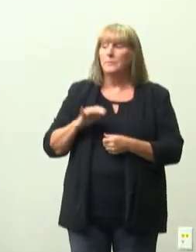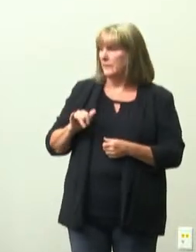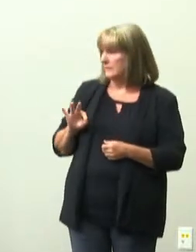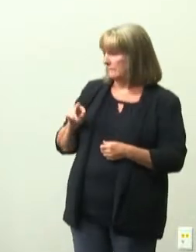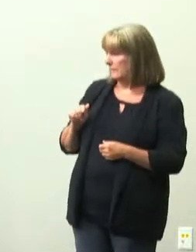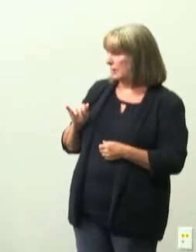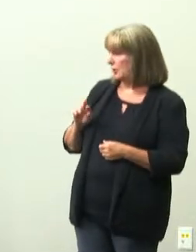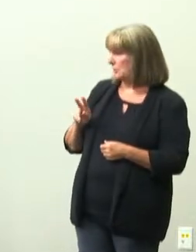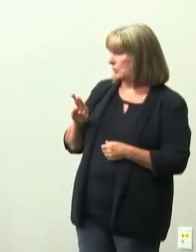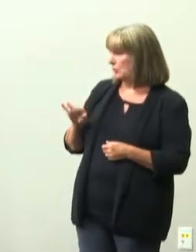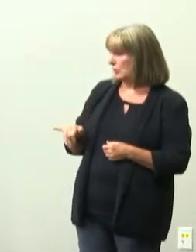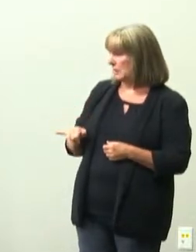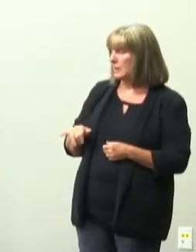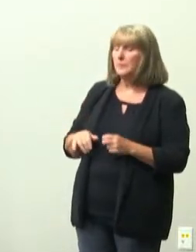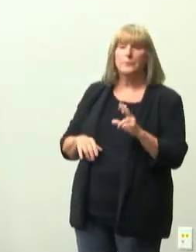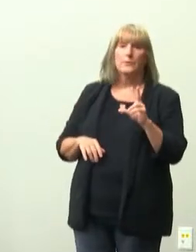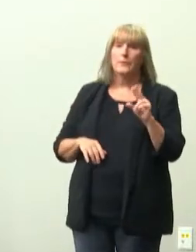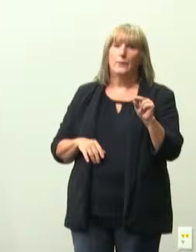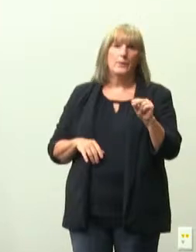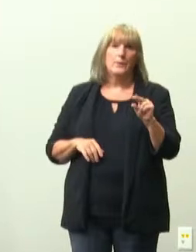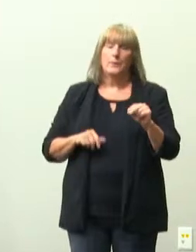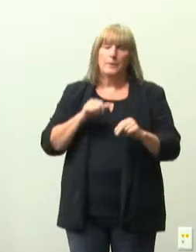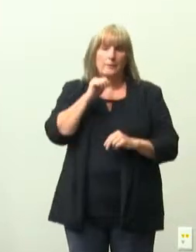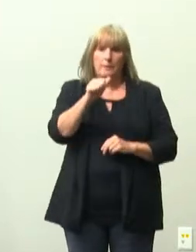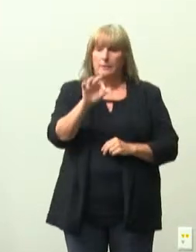Fairbury? No. No.